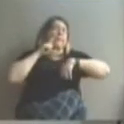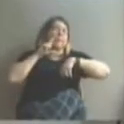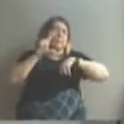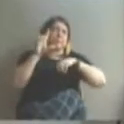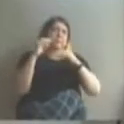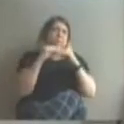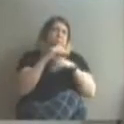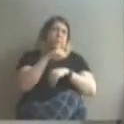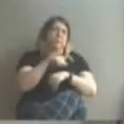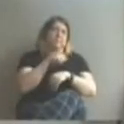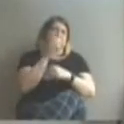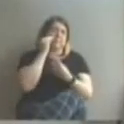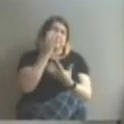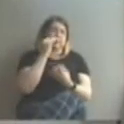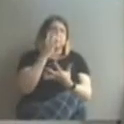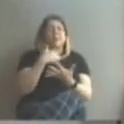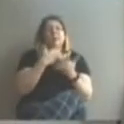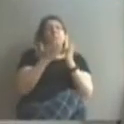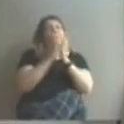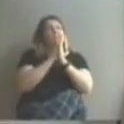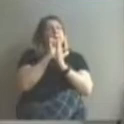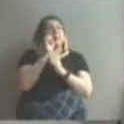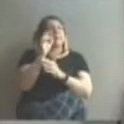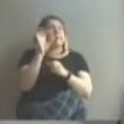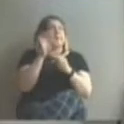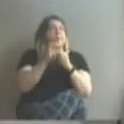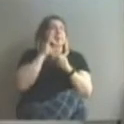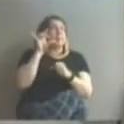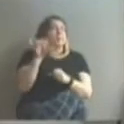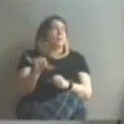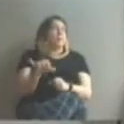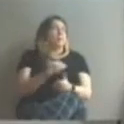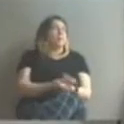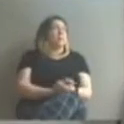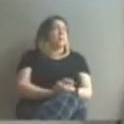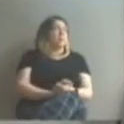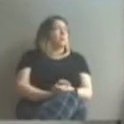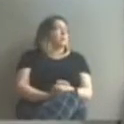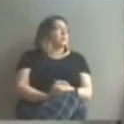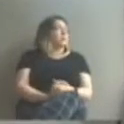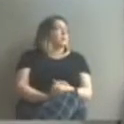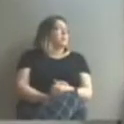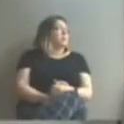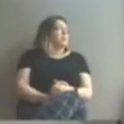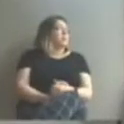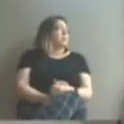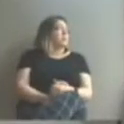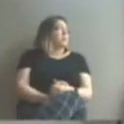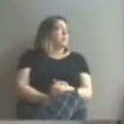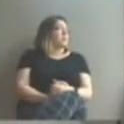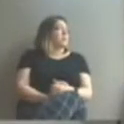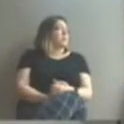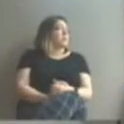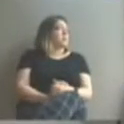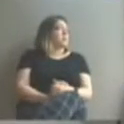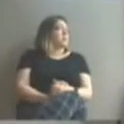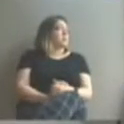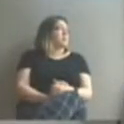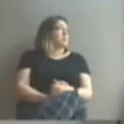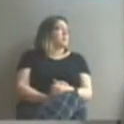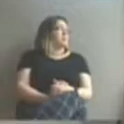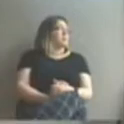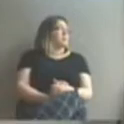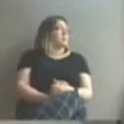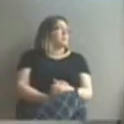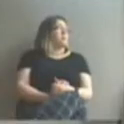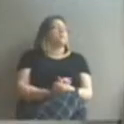information, so I'm requesting that we not vote on that particular position tonight. All right, just for clarification, so I can shorten that, your motion is